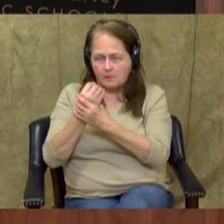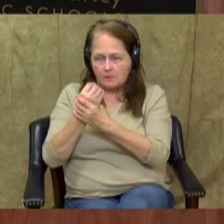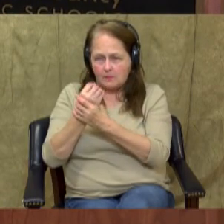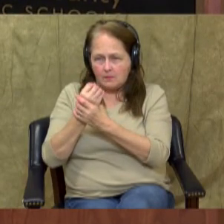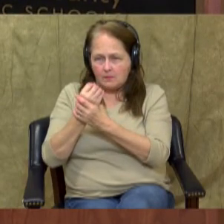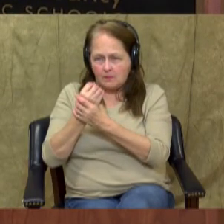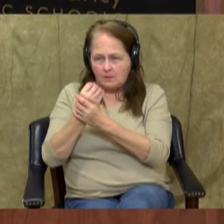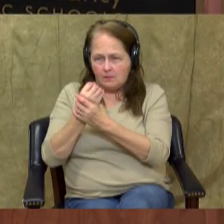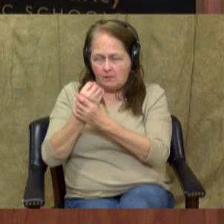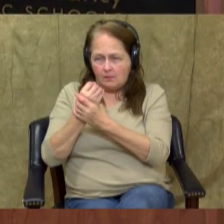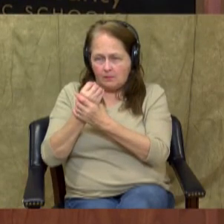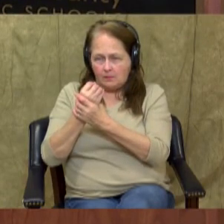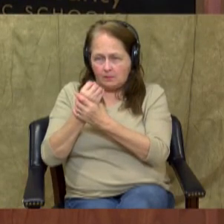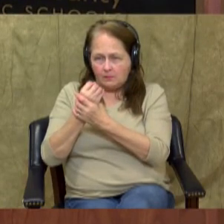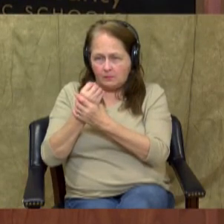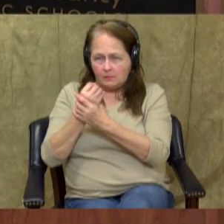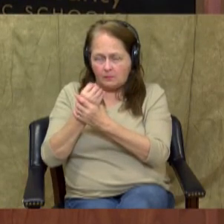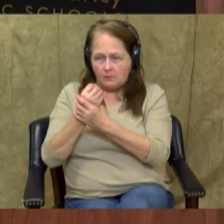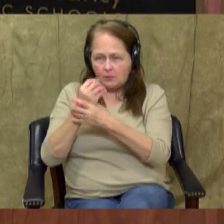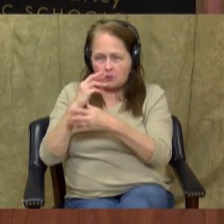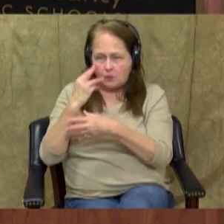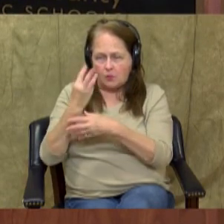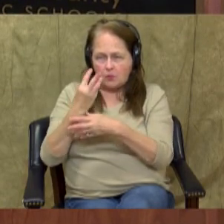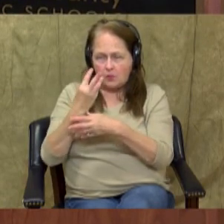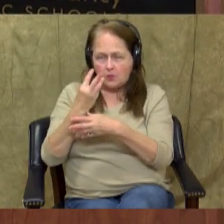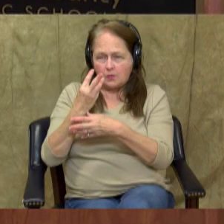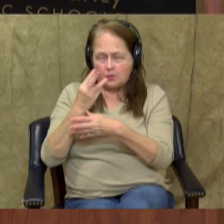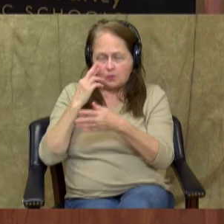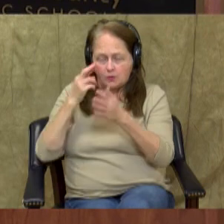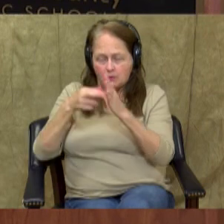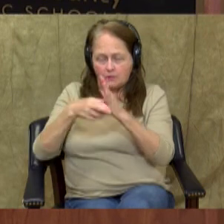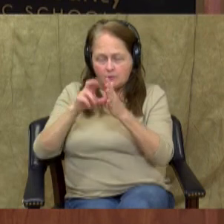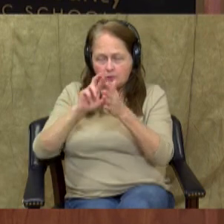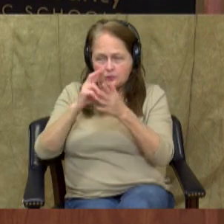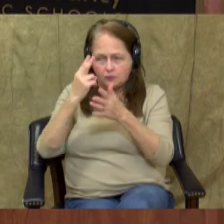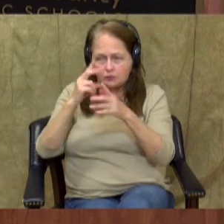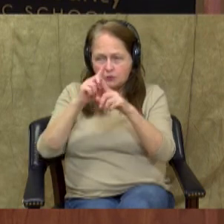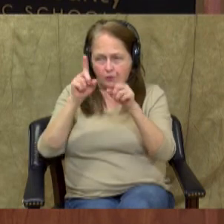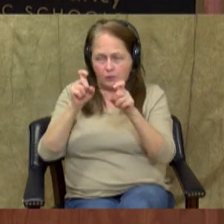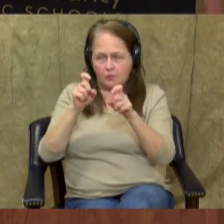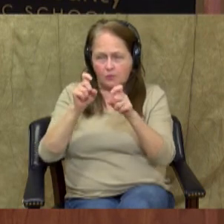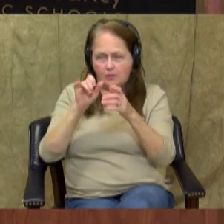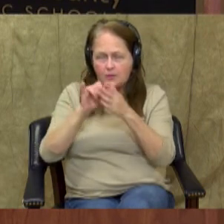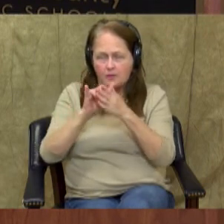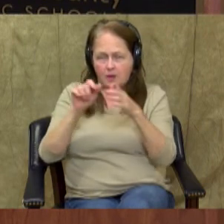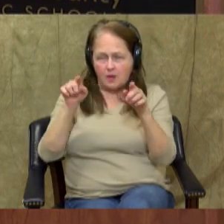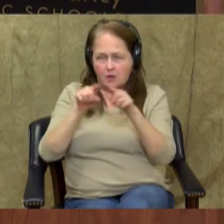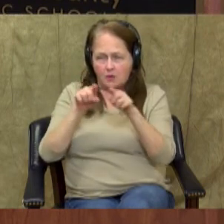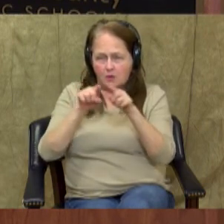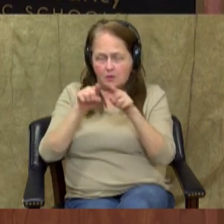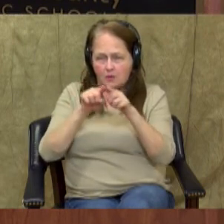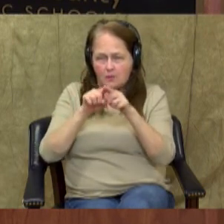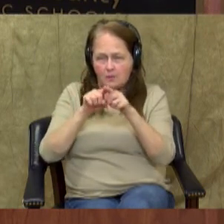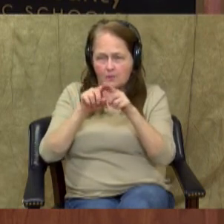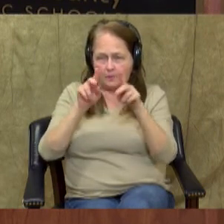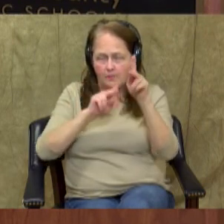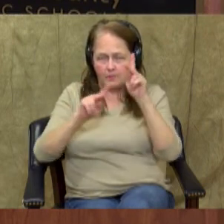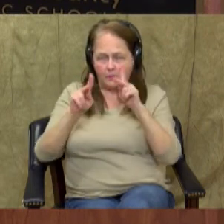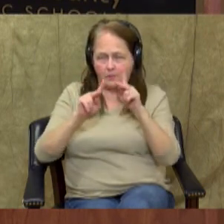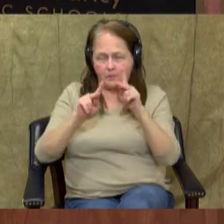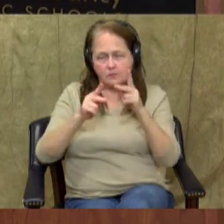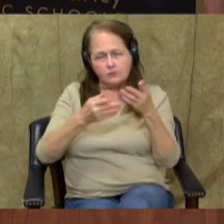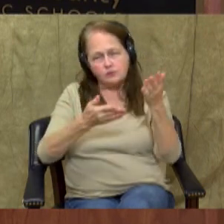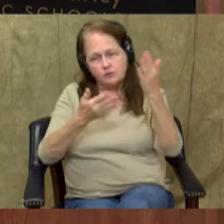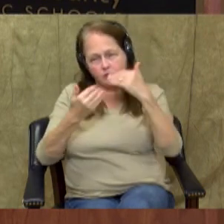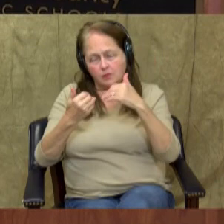And I'm going to skip this. And so I want to do a review of two questions. Which of these is a common pull factor attracting people to this